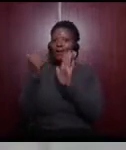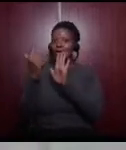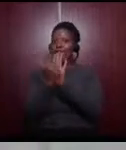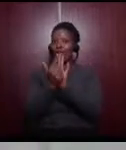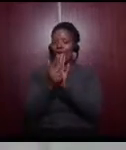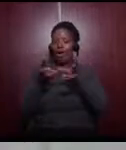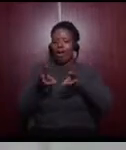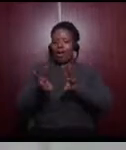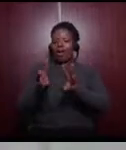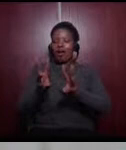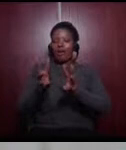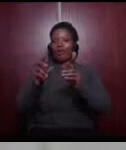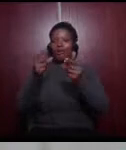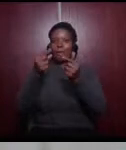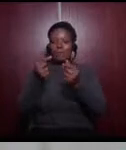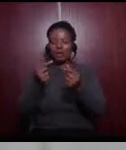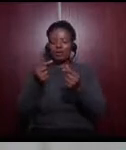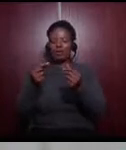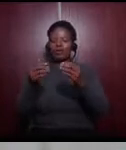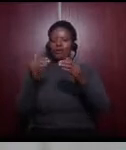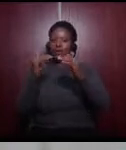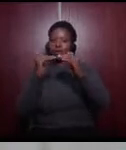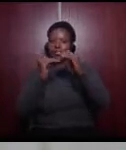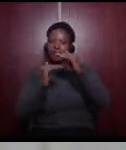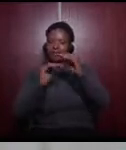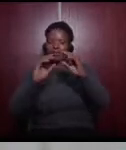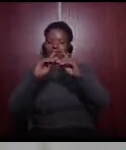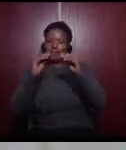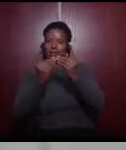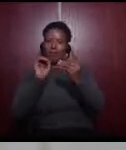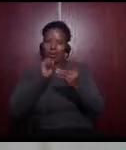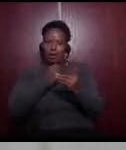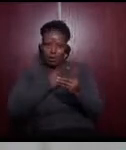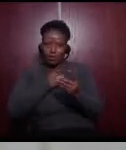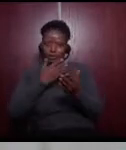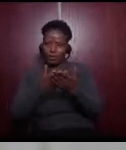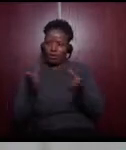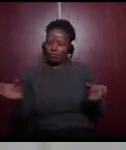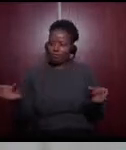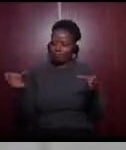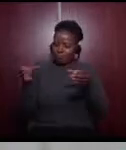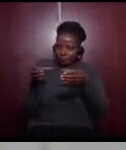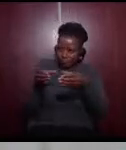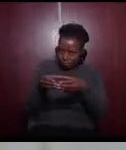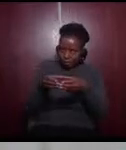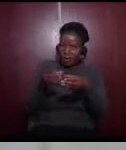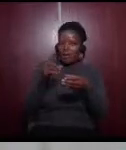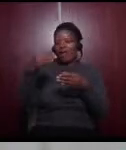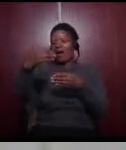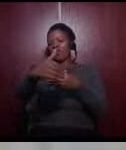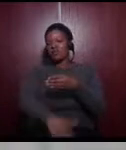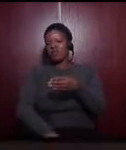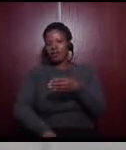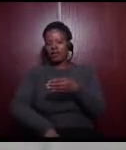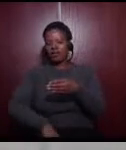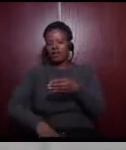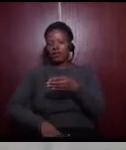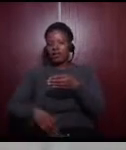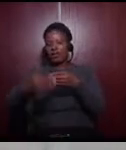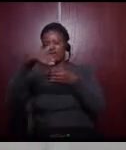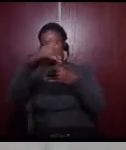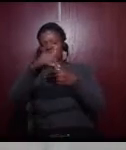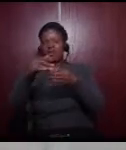because abelonga under i department. But ke amanye ama funds angaphandle mhlambe ku department awusivumeli umthetho